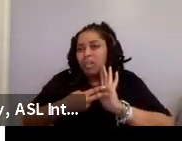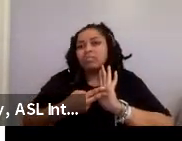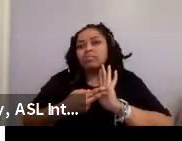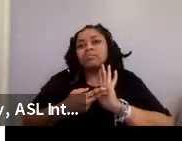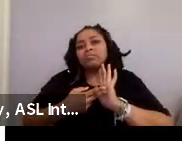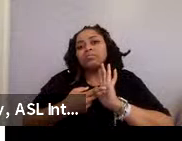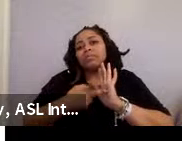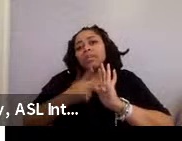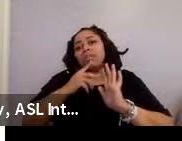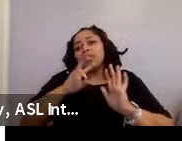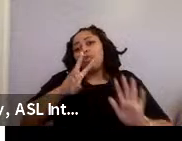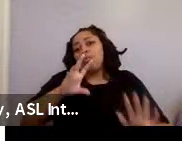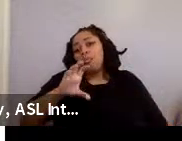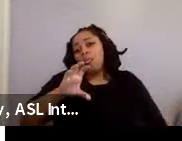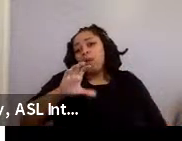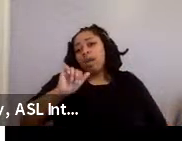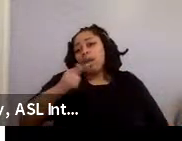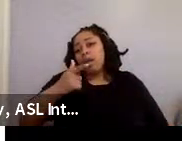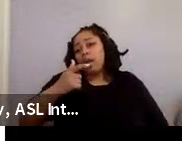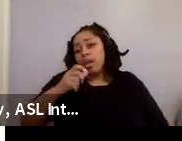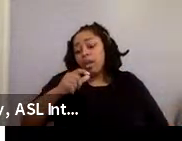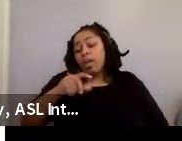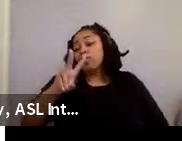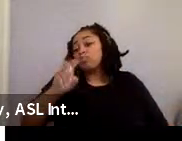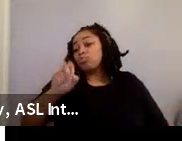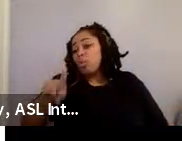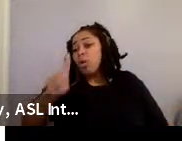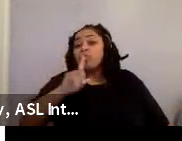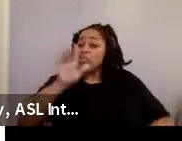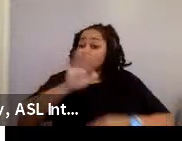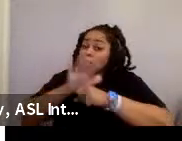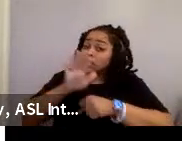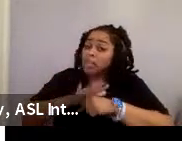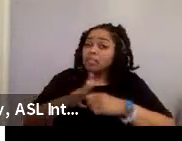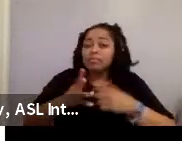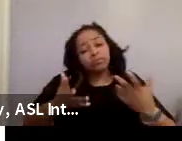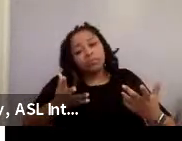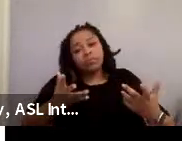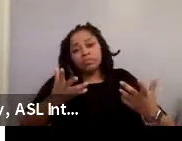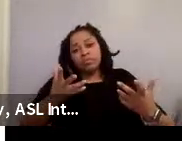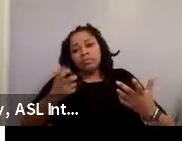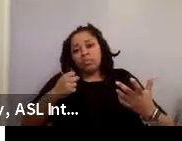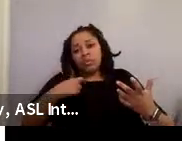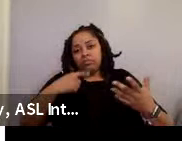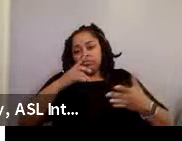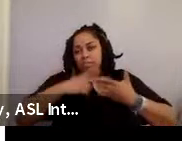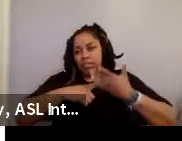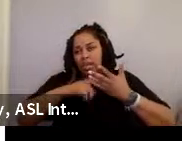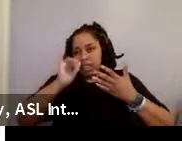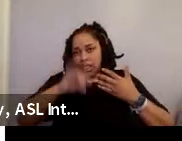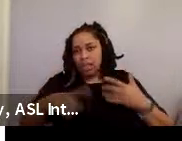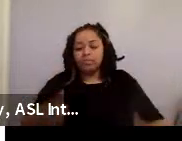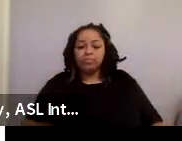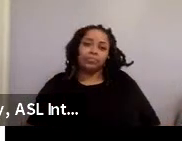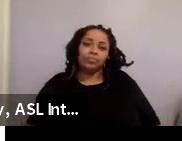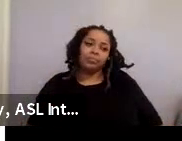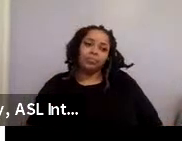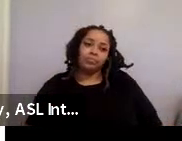WCAG 2.0 really enough? And when is it enough? So let's go to that. Next slide,